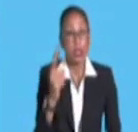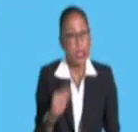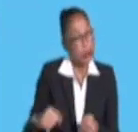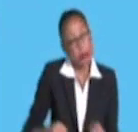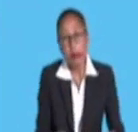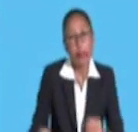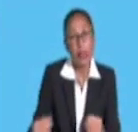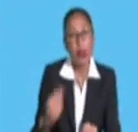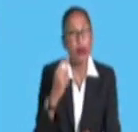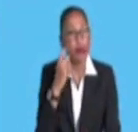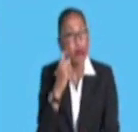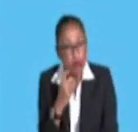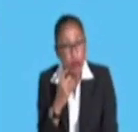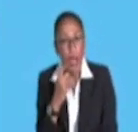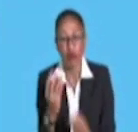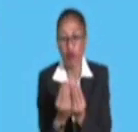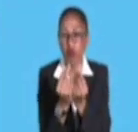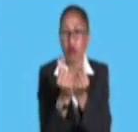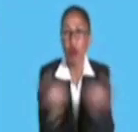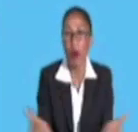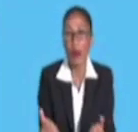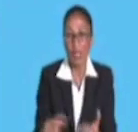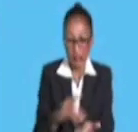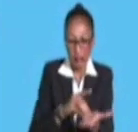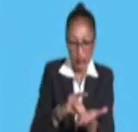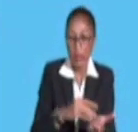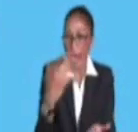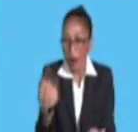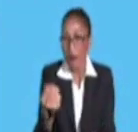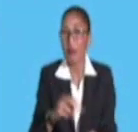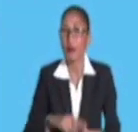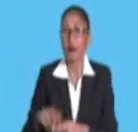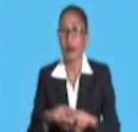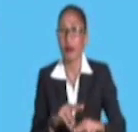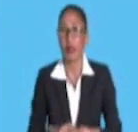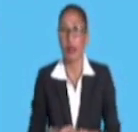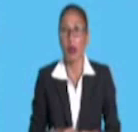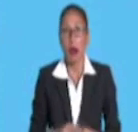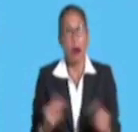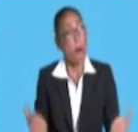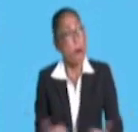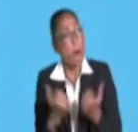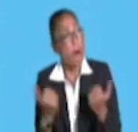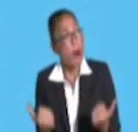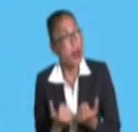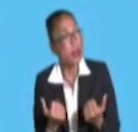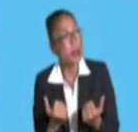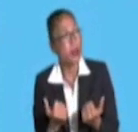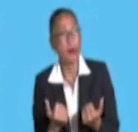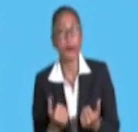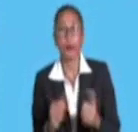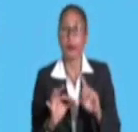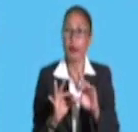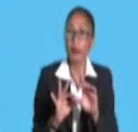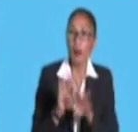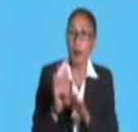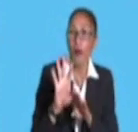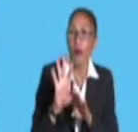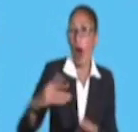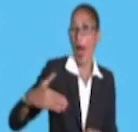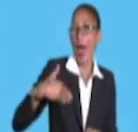strategies to tackle non-communicable diseases in the country. A multi-sectoral approach through improved health